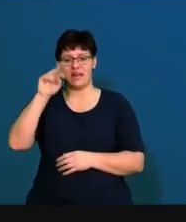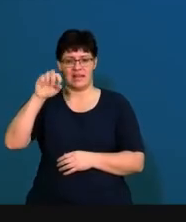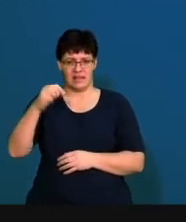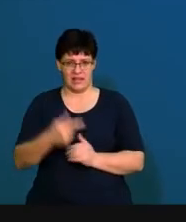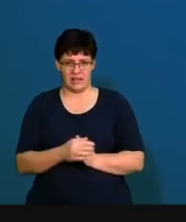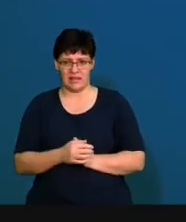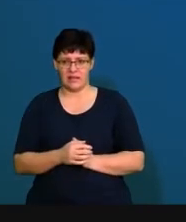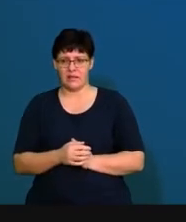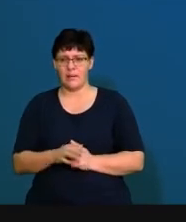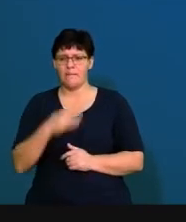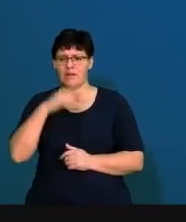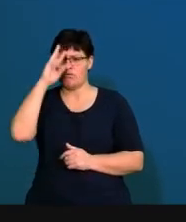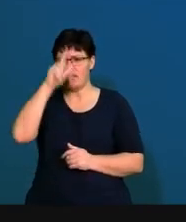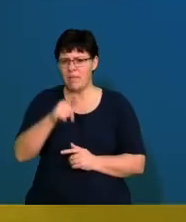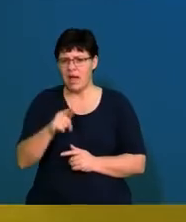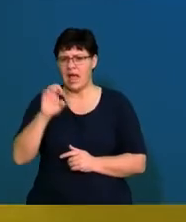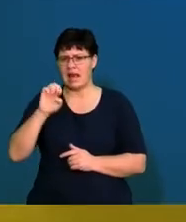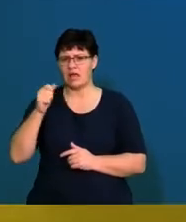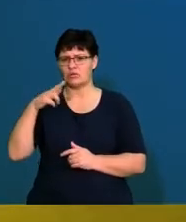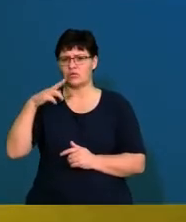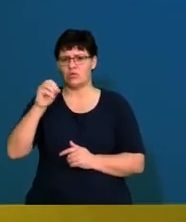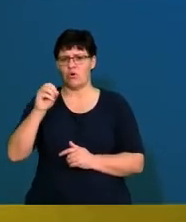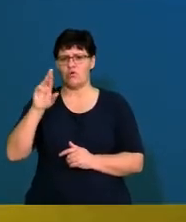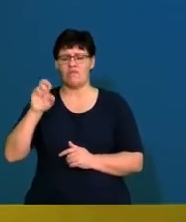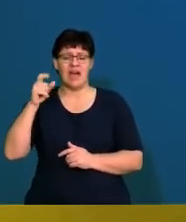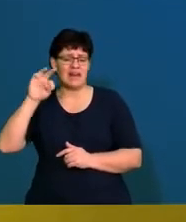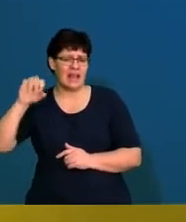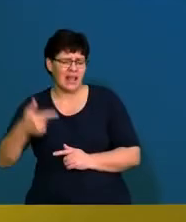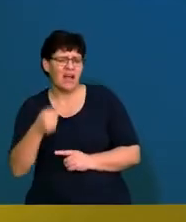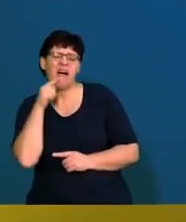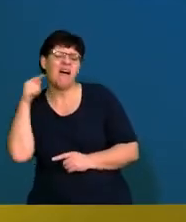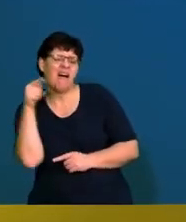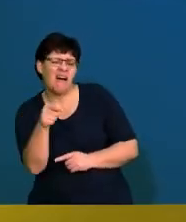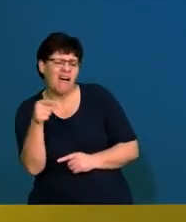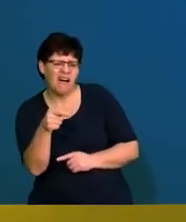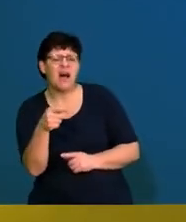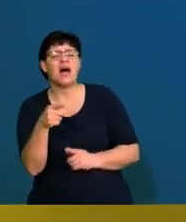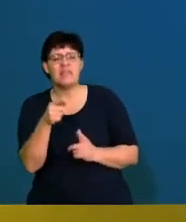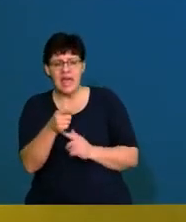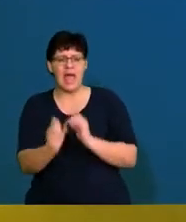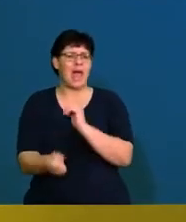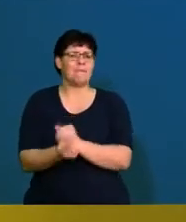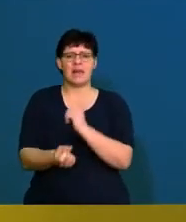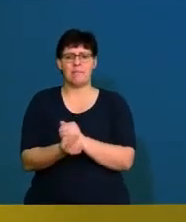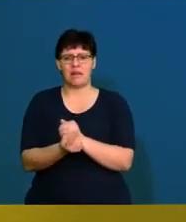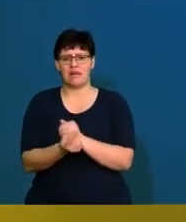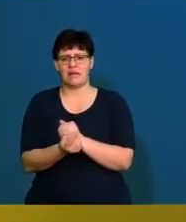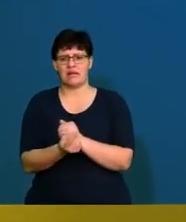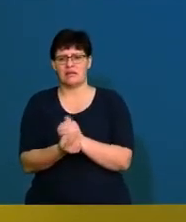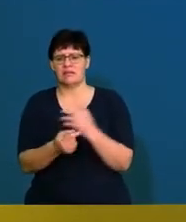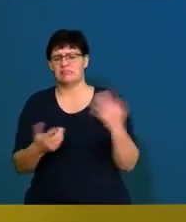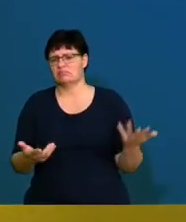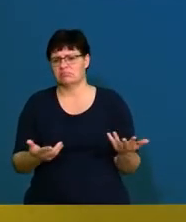with purification. Remember, most of these substances, they are actually, they occur in